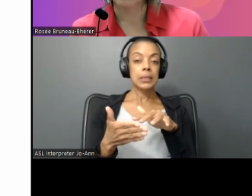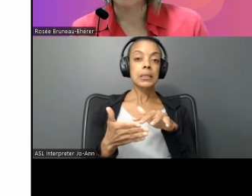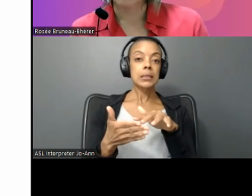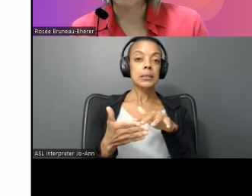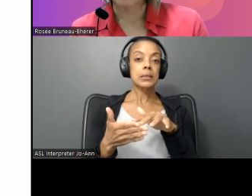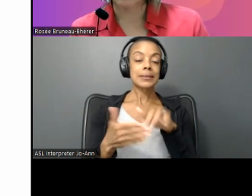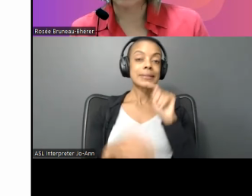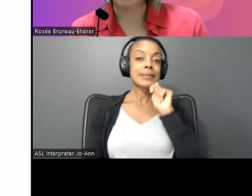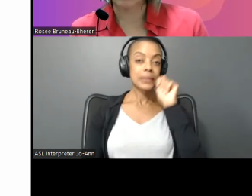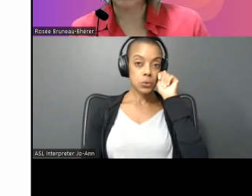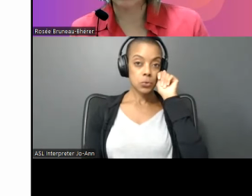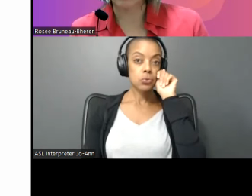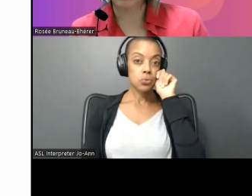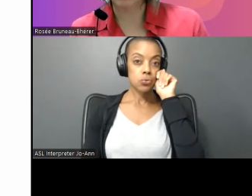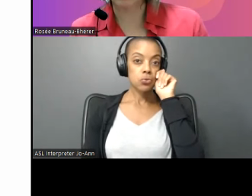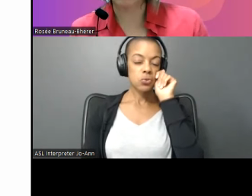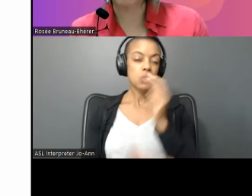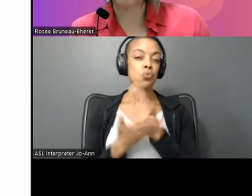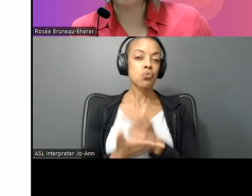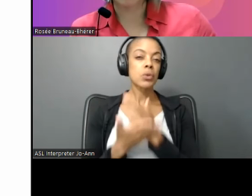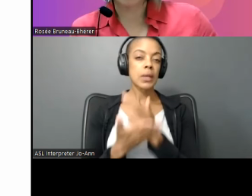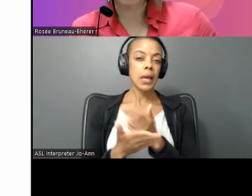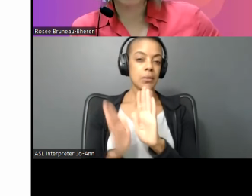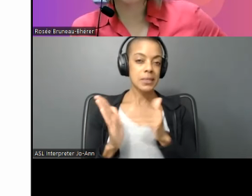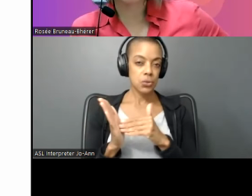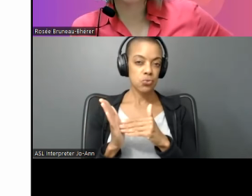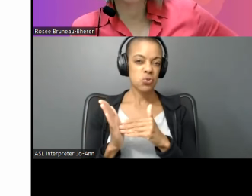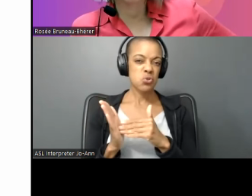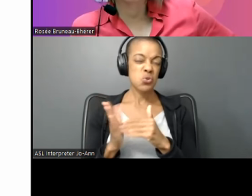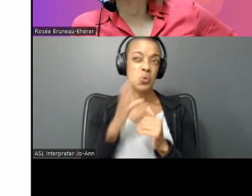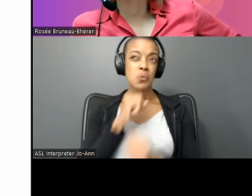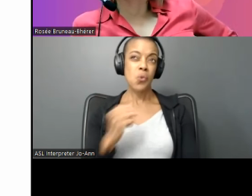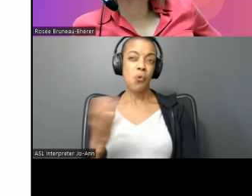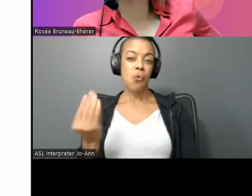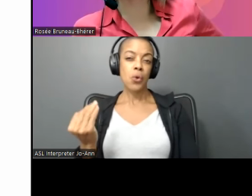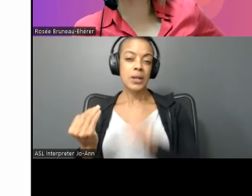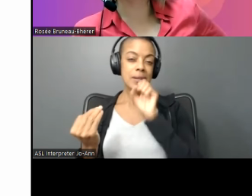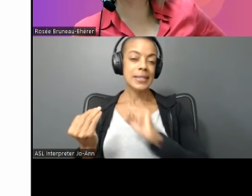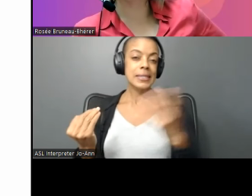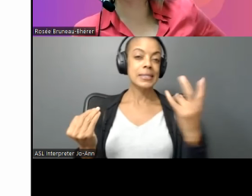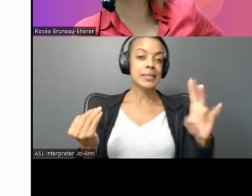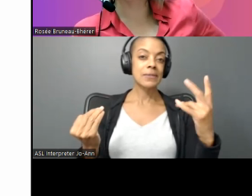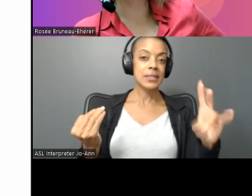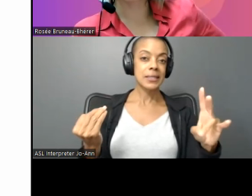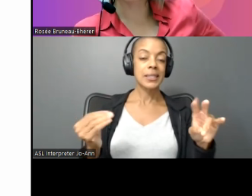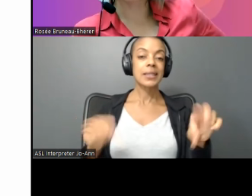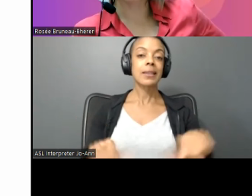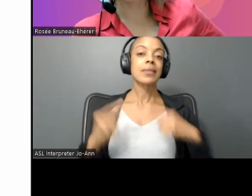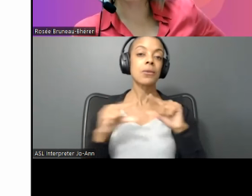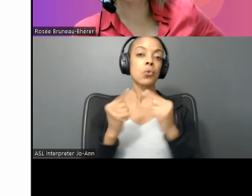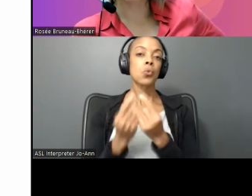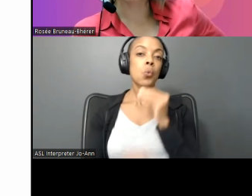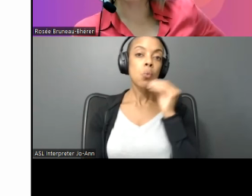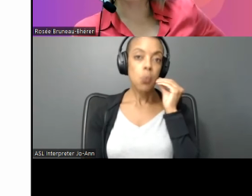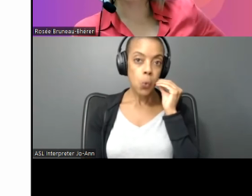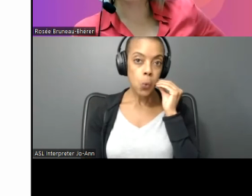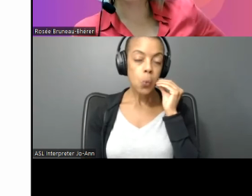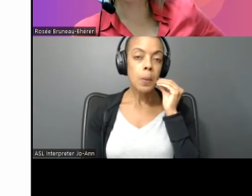teens at a rehabilitation center, you know, teens between 14 and 17 that were in group homes, mostly